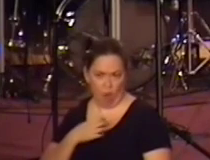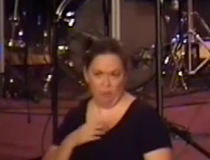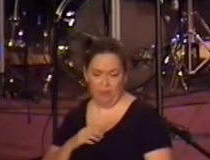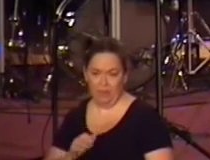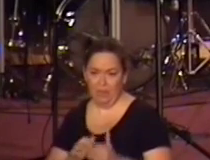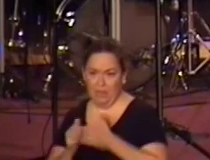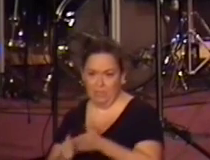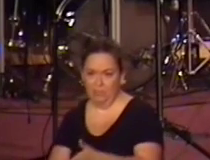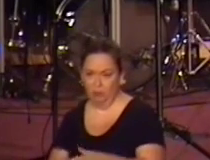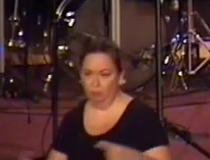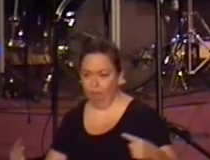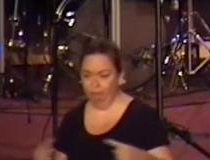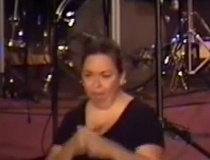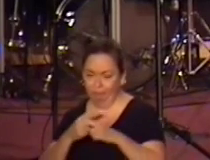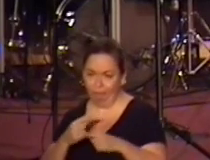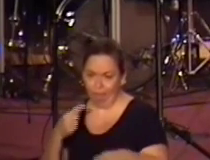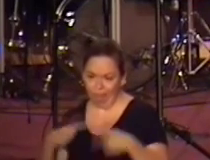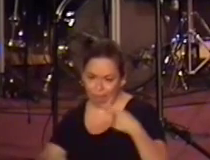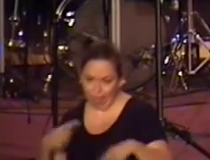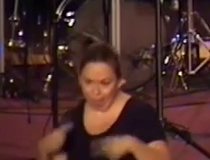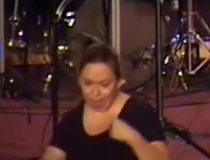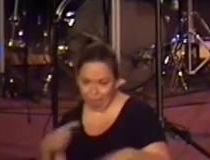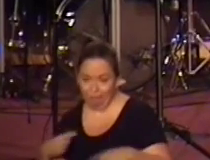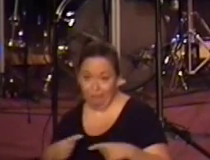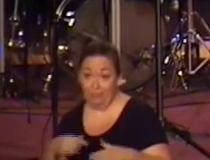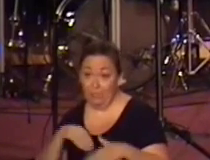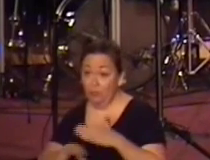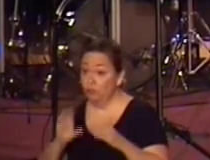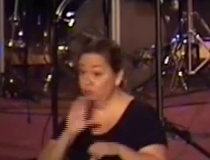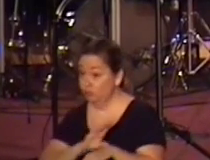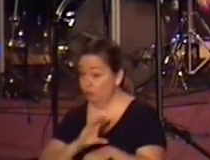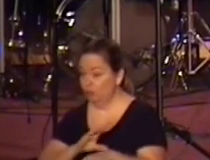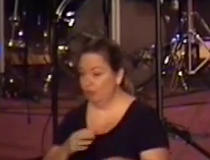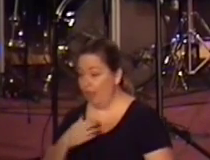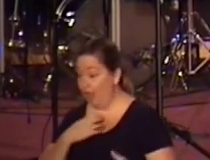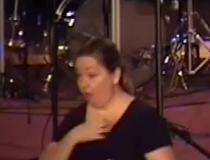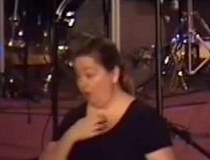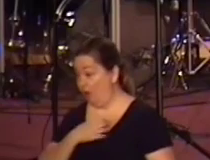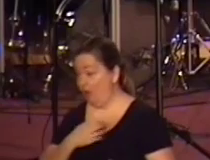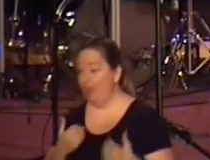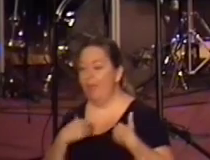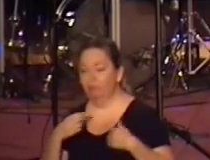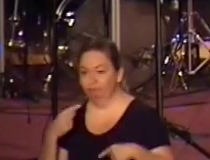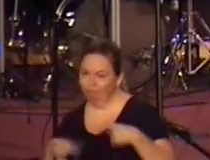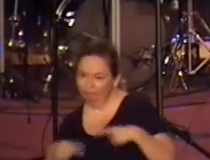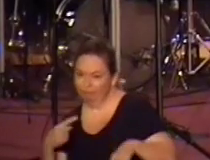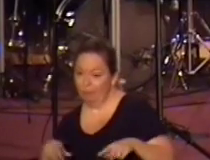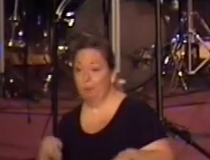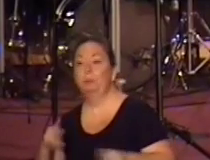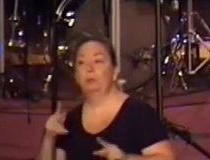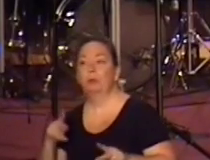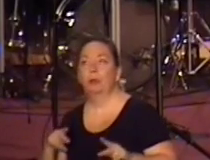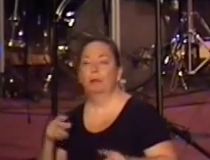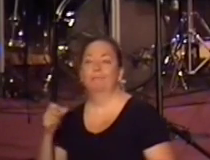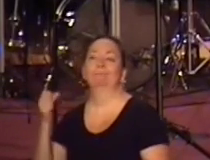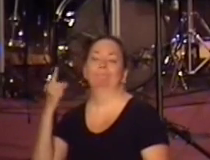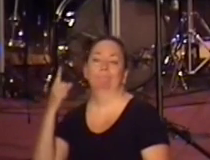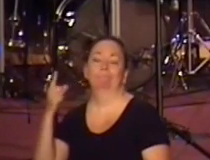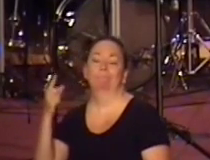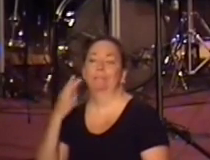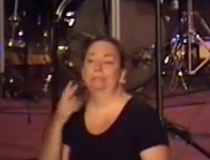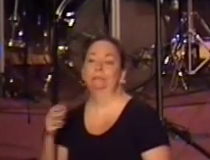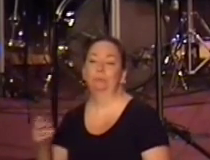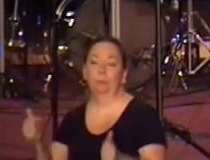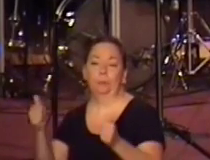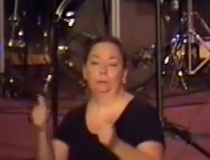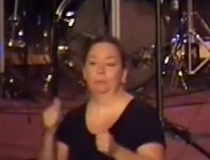always leads to disputes. And if you come into a church where there's a bunch of grumbling, that means there's disputes, people pick it up right away.